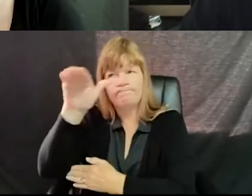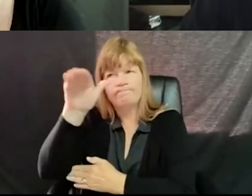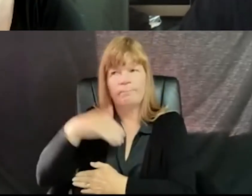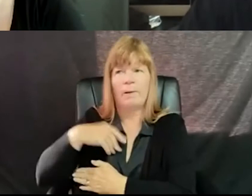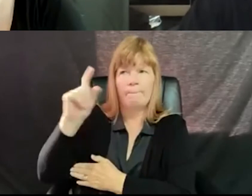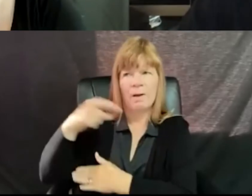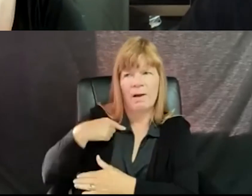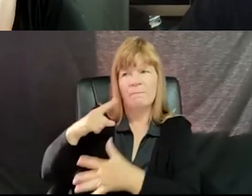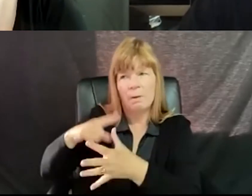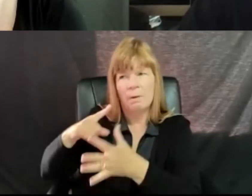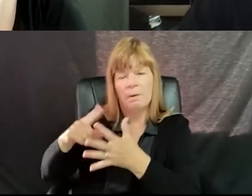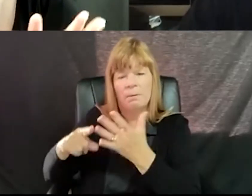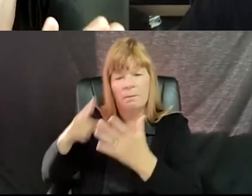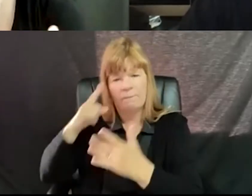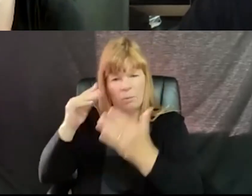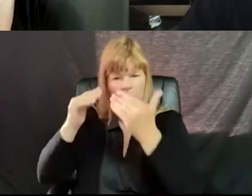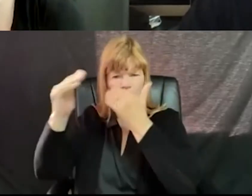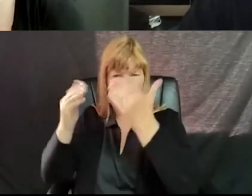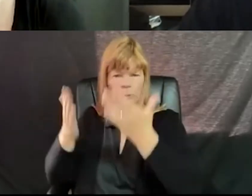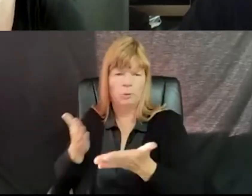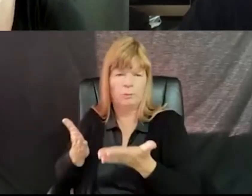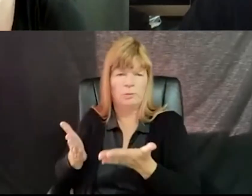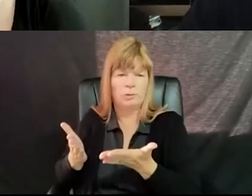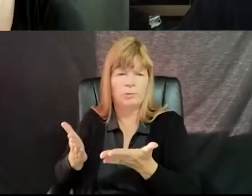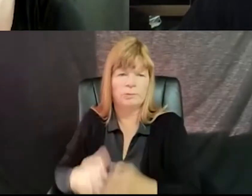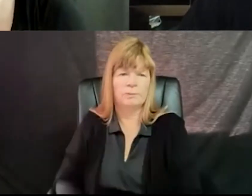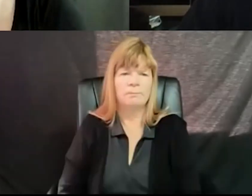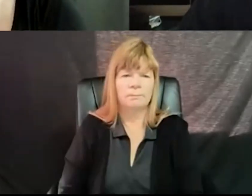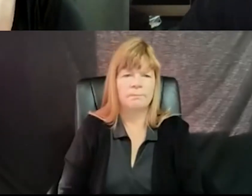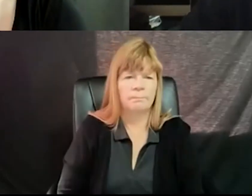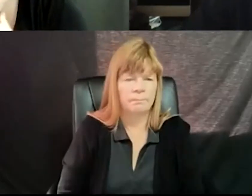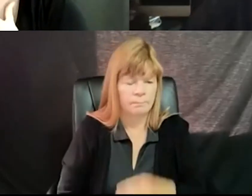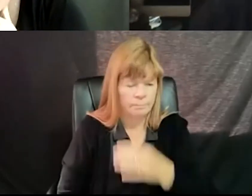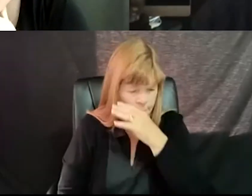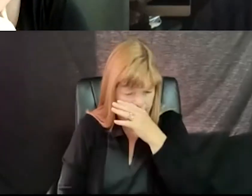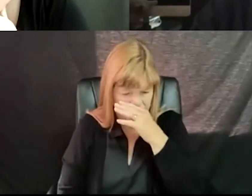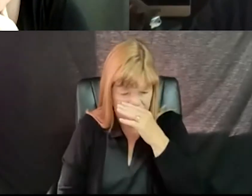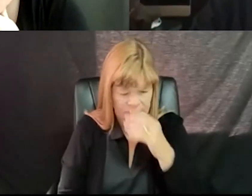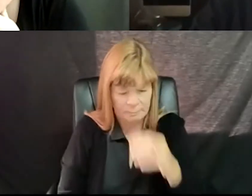adult services and when you finish out the program with the schools.